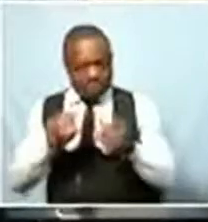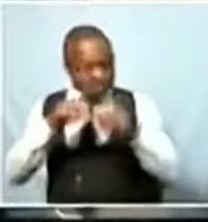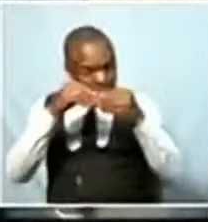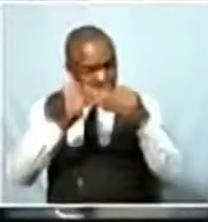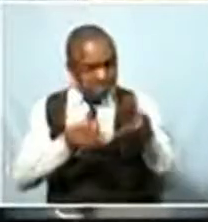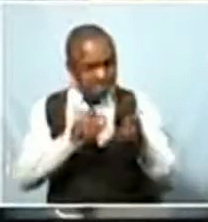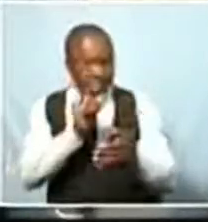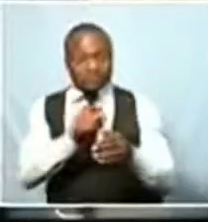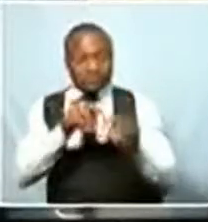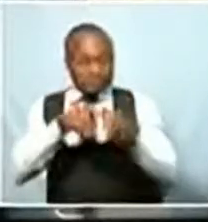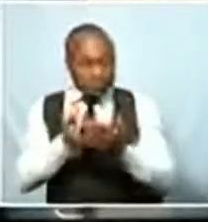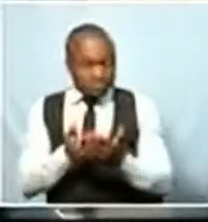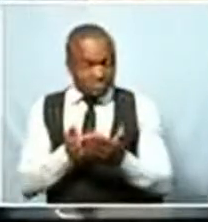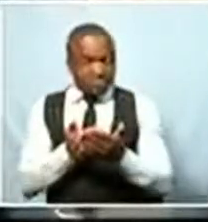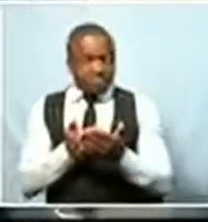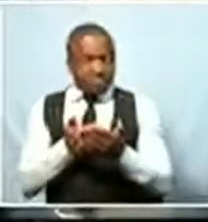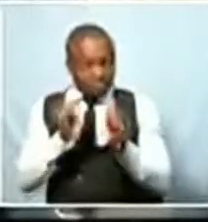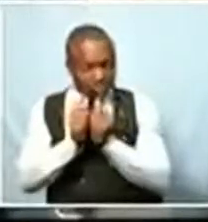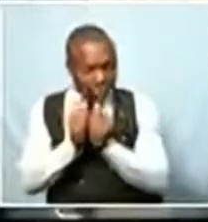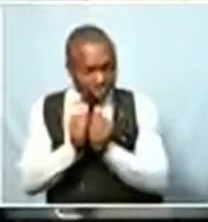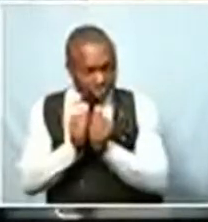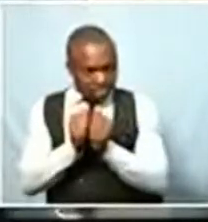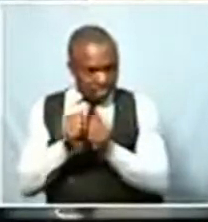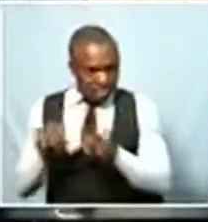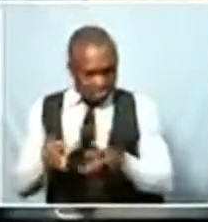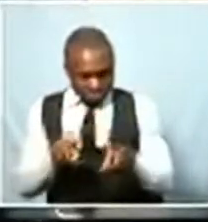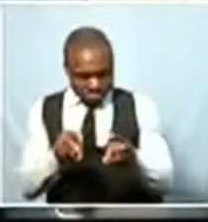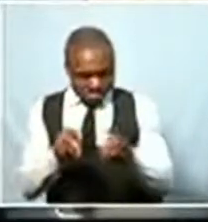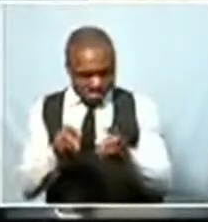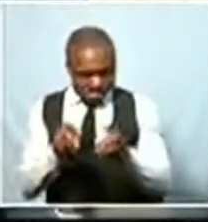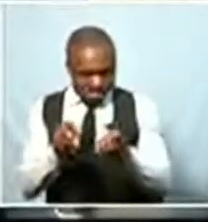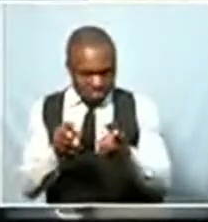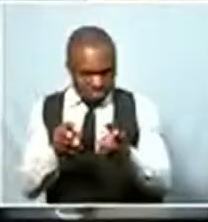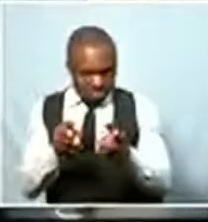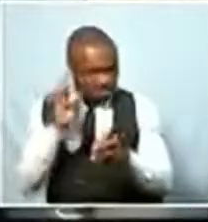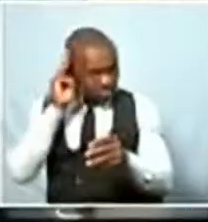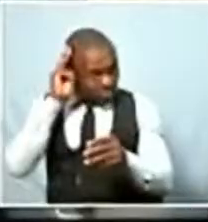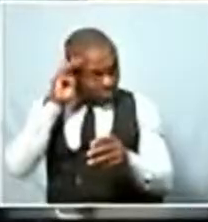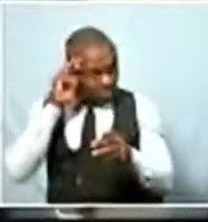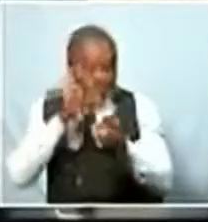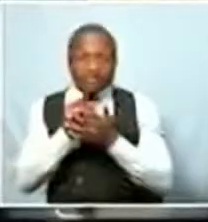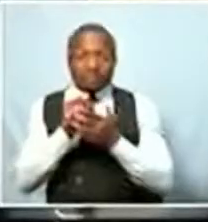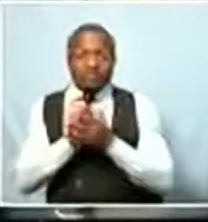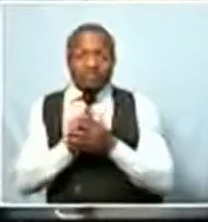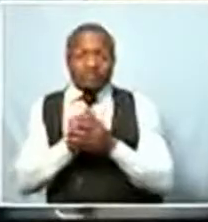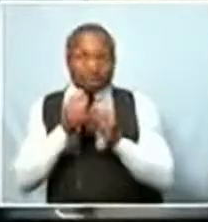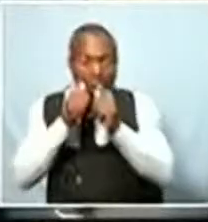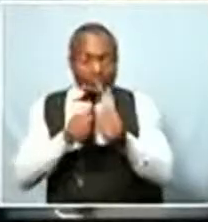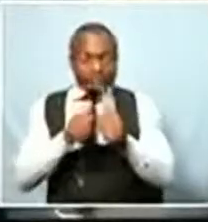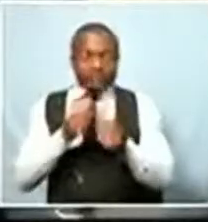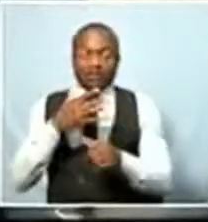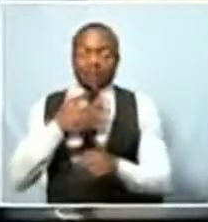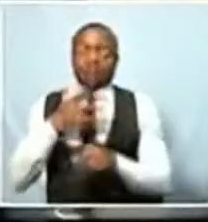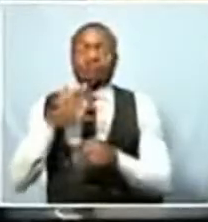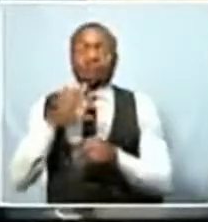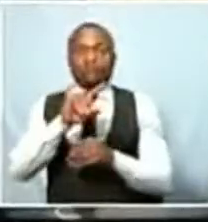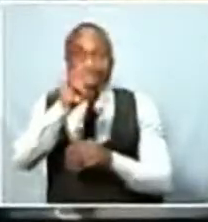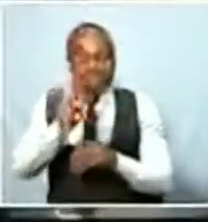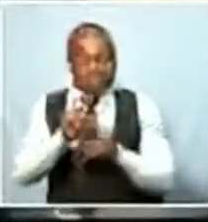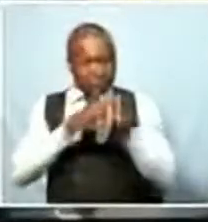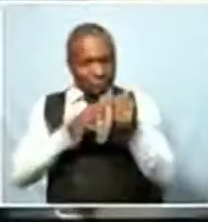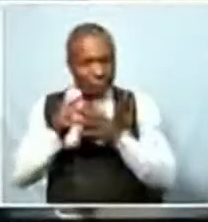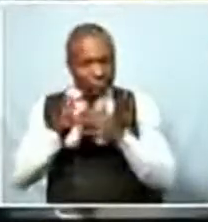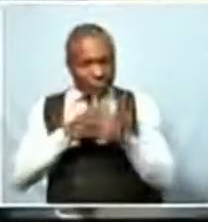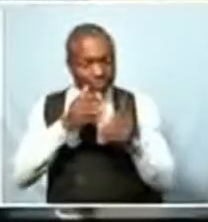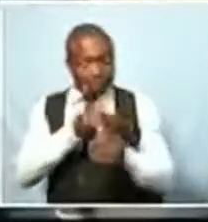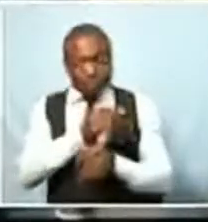to you, and the parameters that the Minister of Finance considers. My question was just simple. Bearing in mind